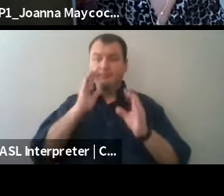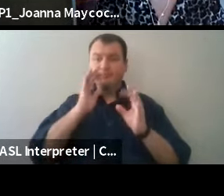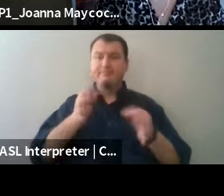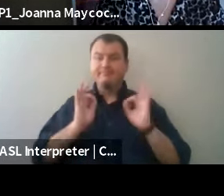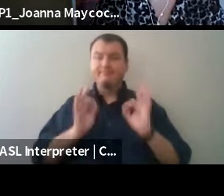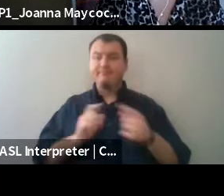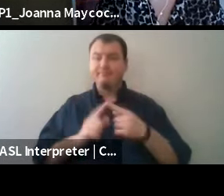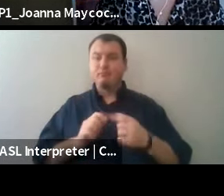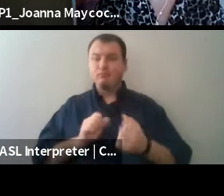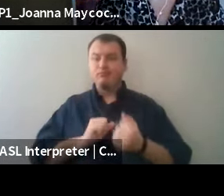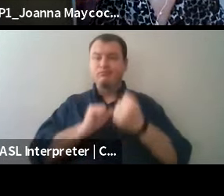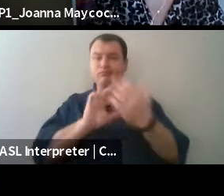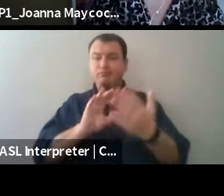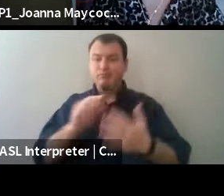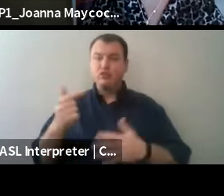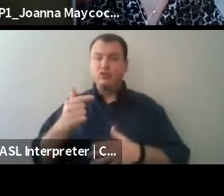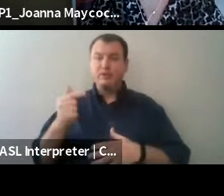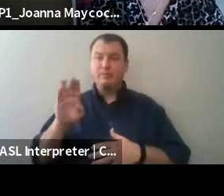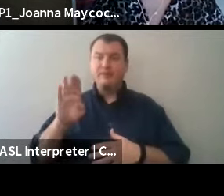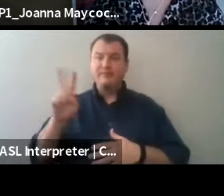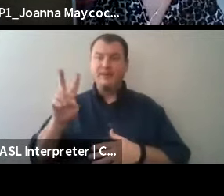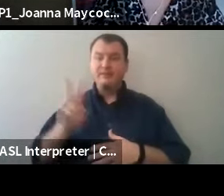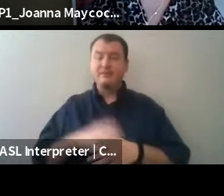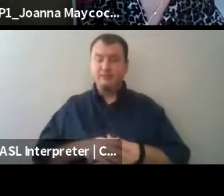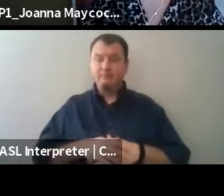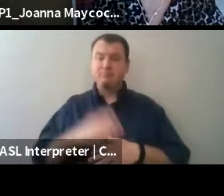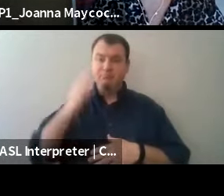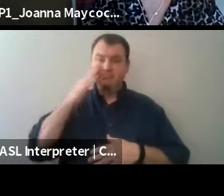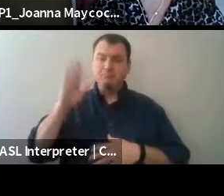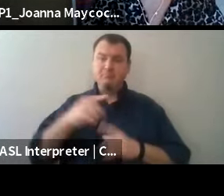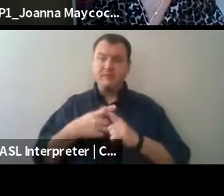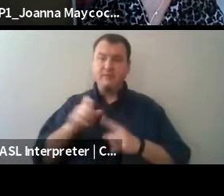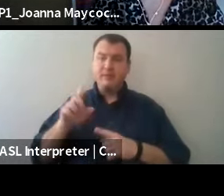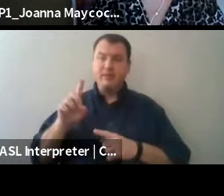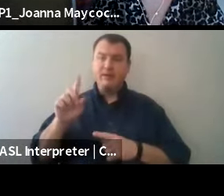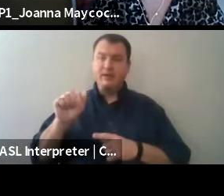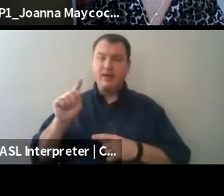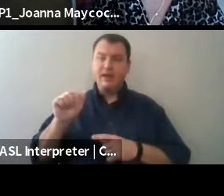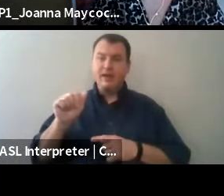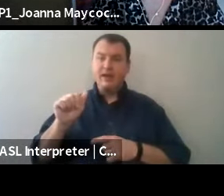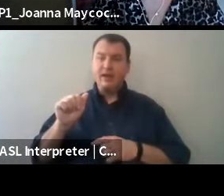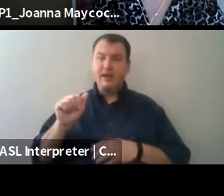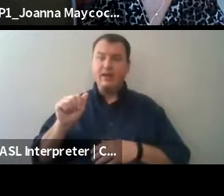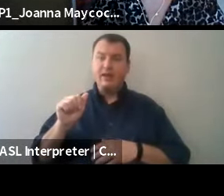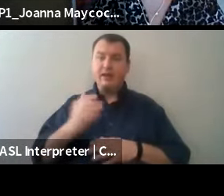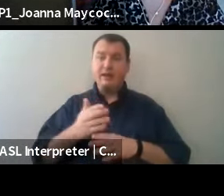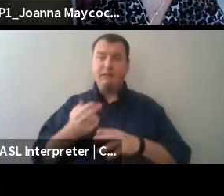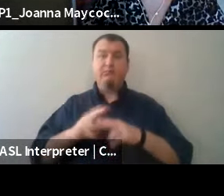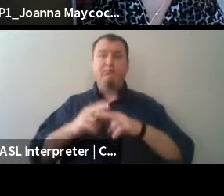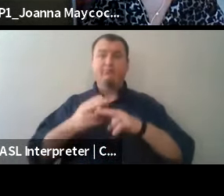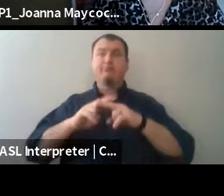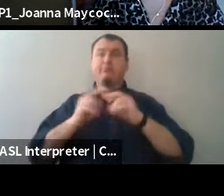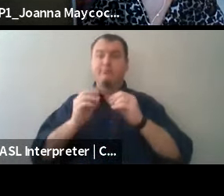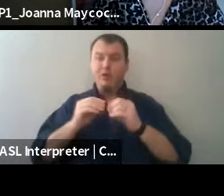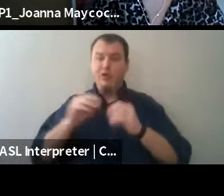addressing gender-based violence. We know from the data that, and the increasing data, that ending gender-based